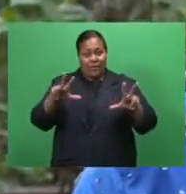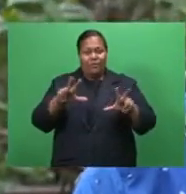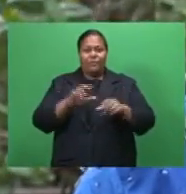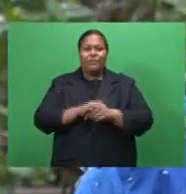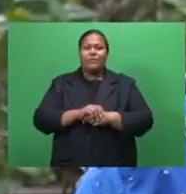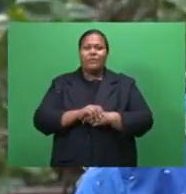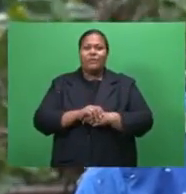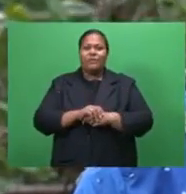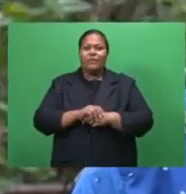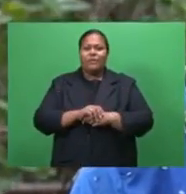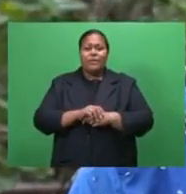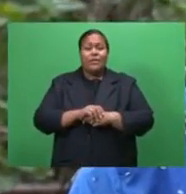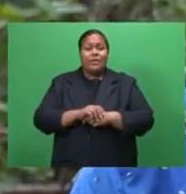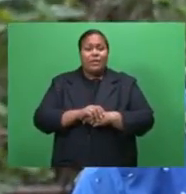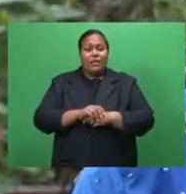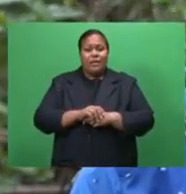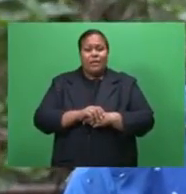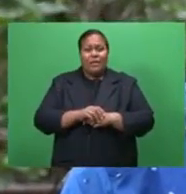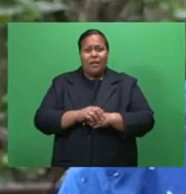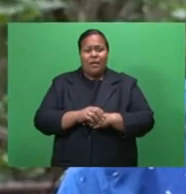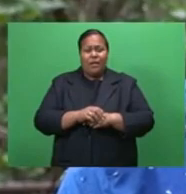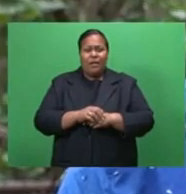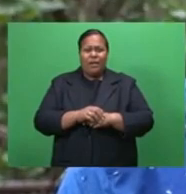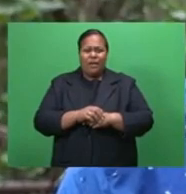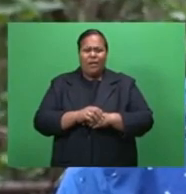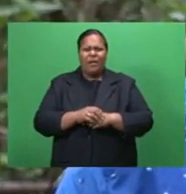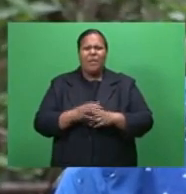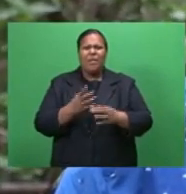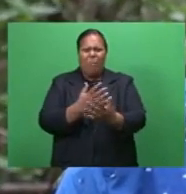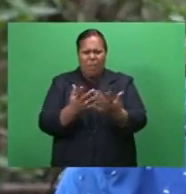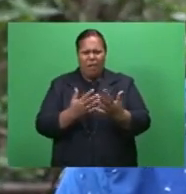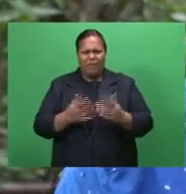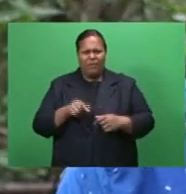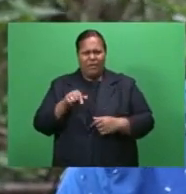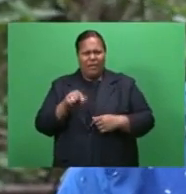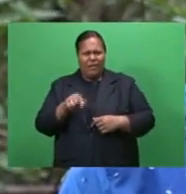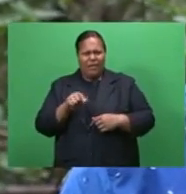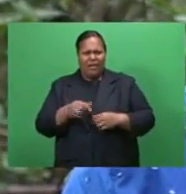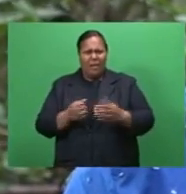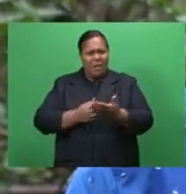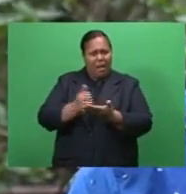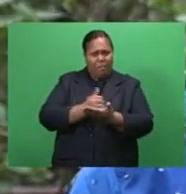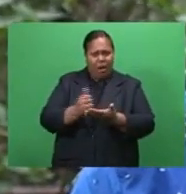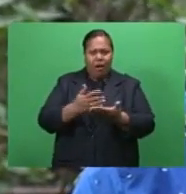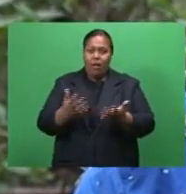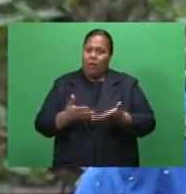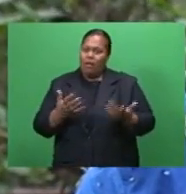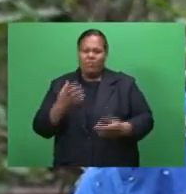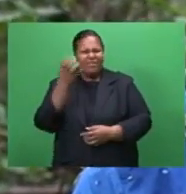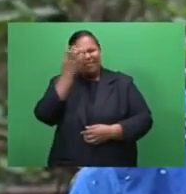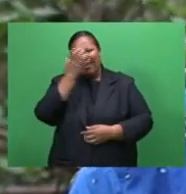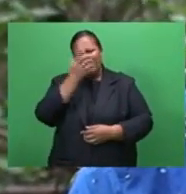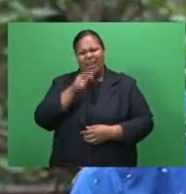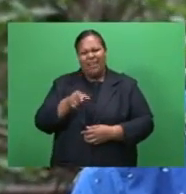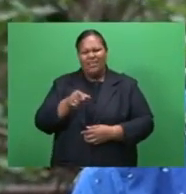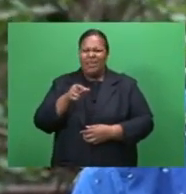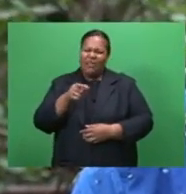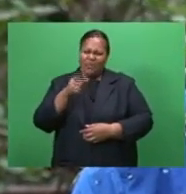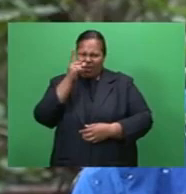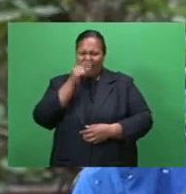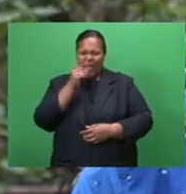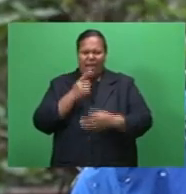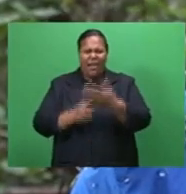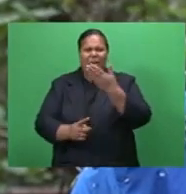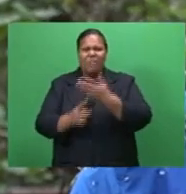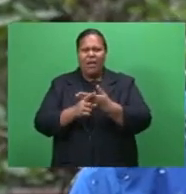of crested iguanas here on Yanduatamba is currently thriving and secure, it is still vulnerable to the accidental introduction of